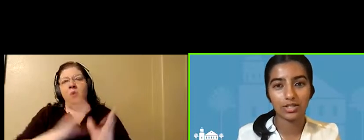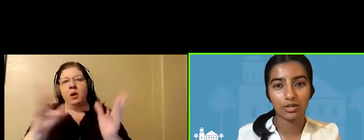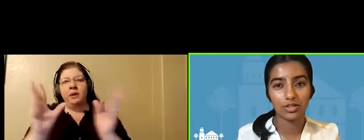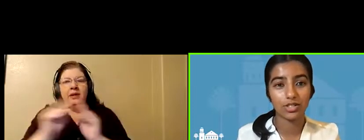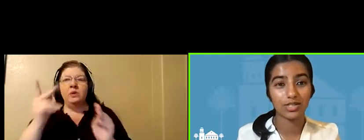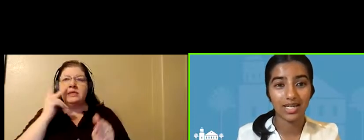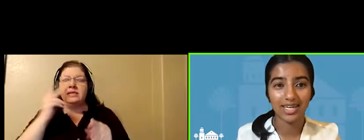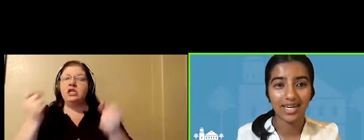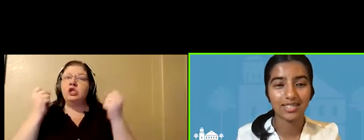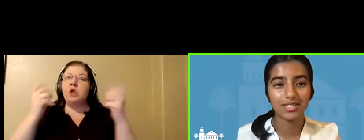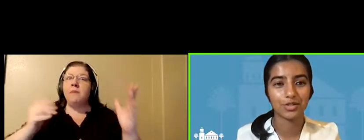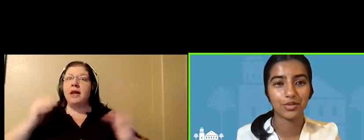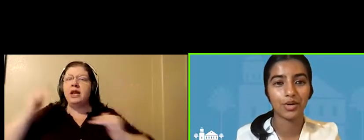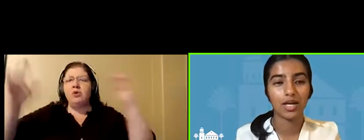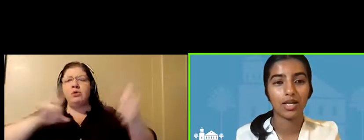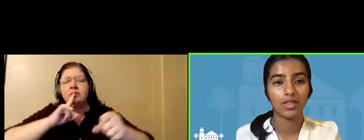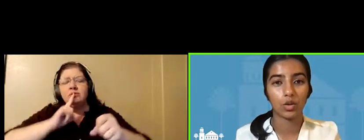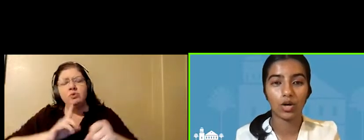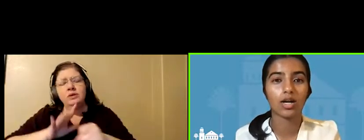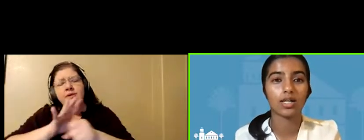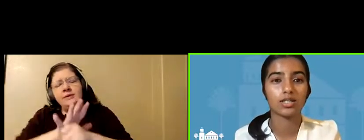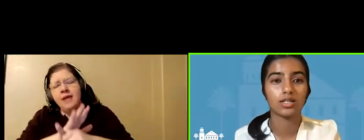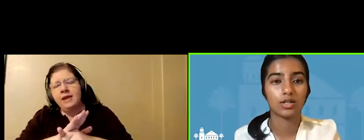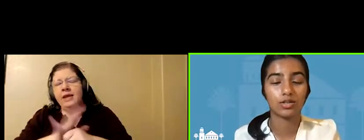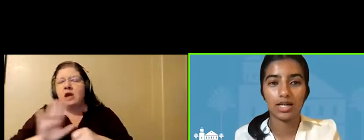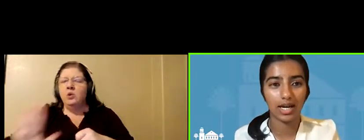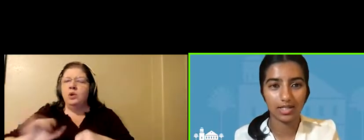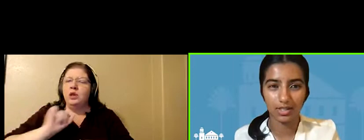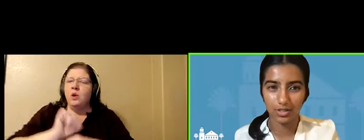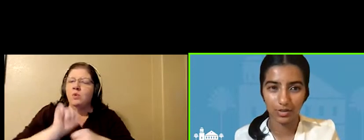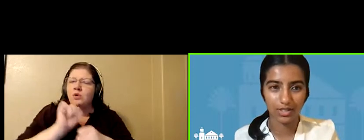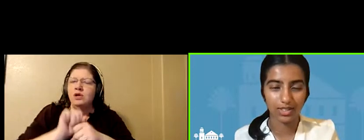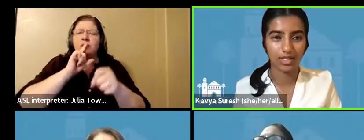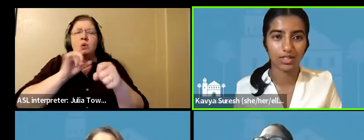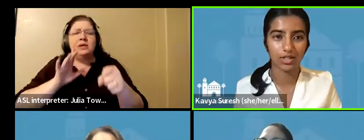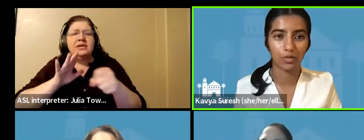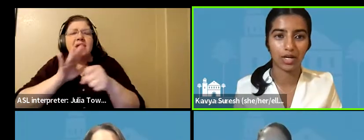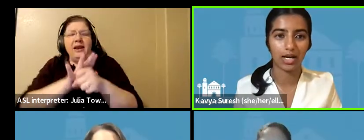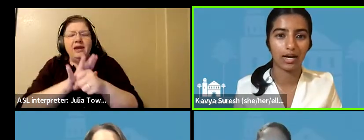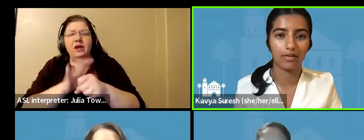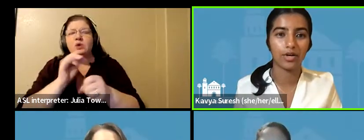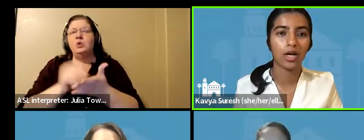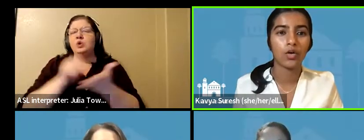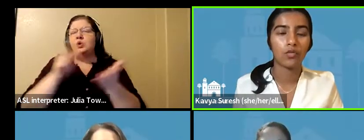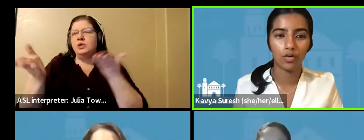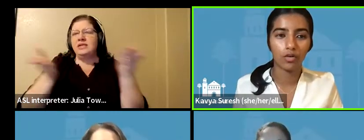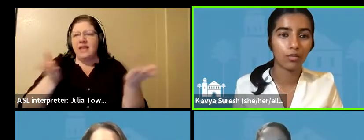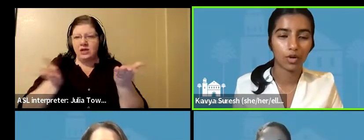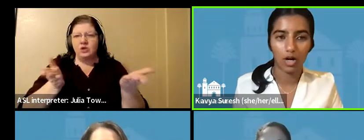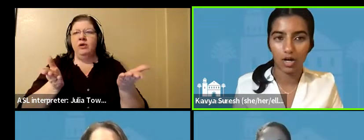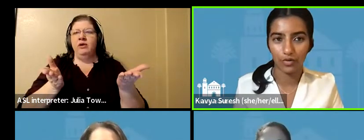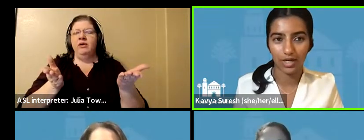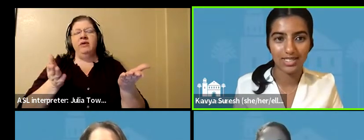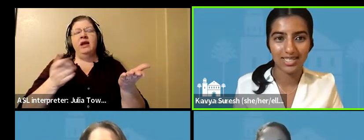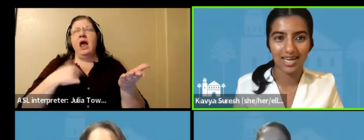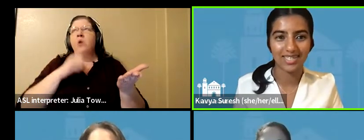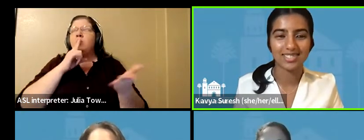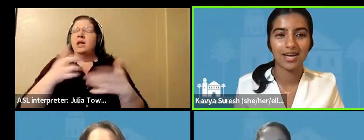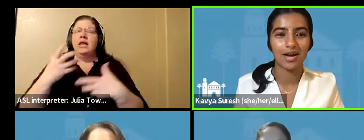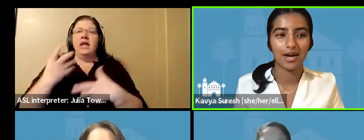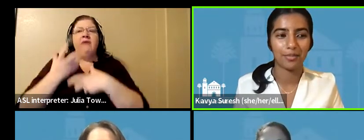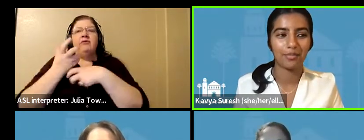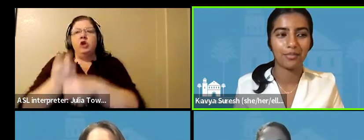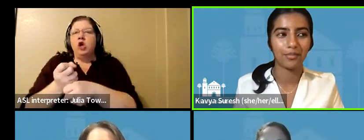many adults are so dedicated to their work and so dedicated to the students that they serve. And I have full confidence